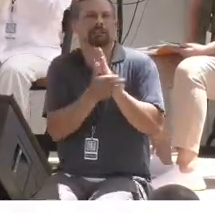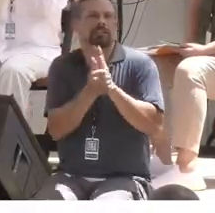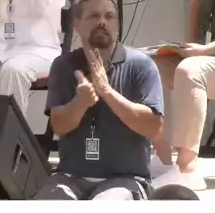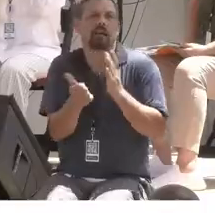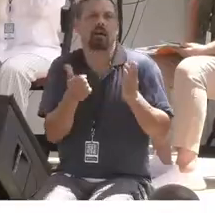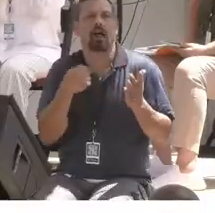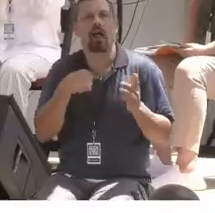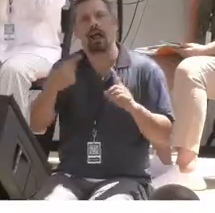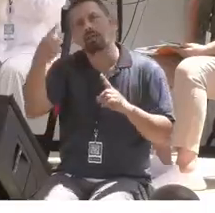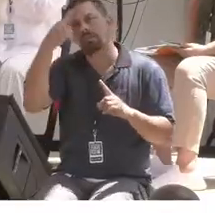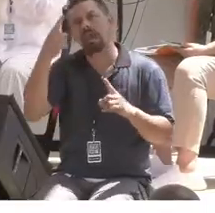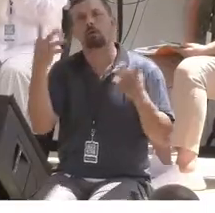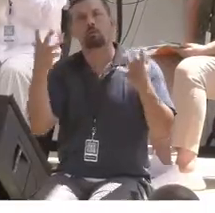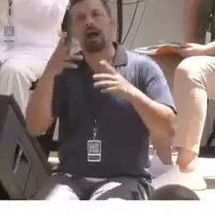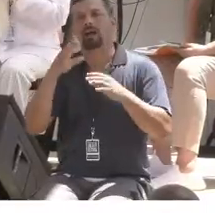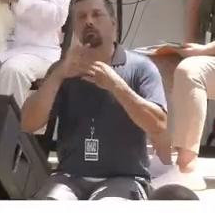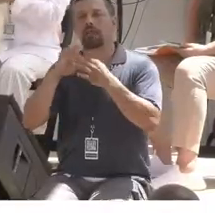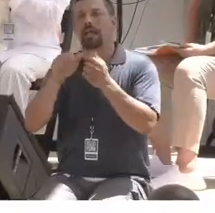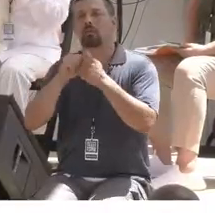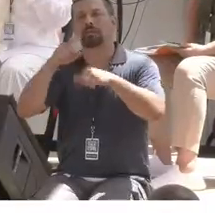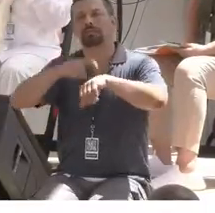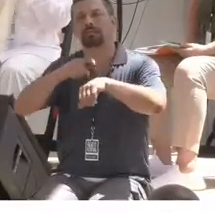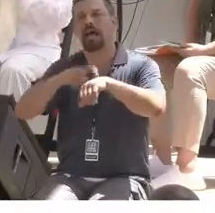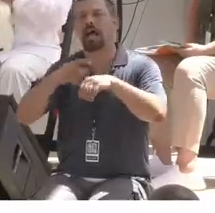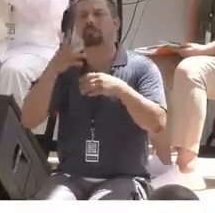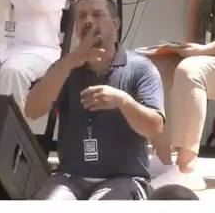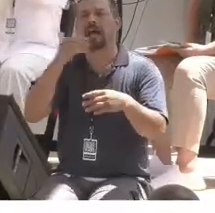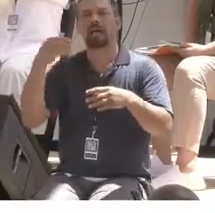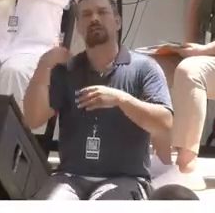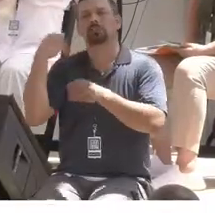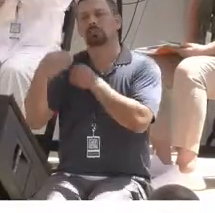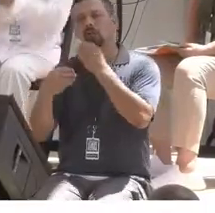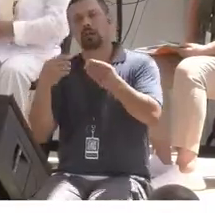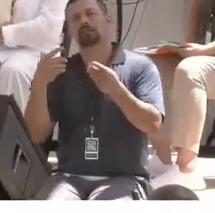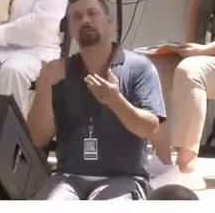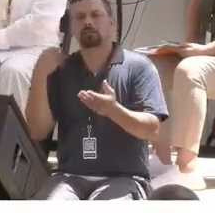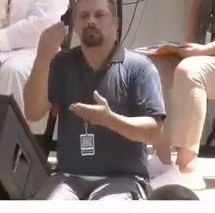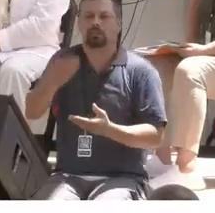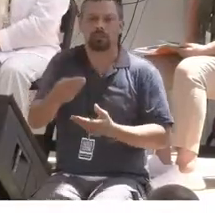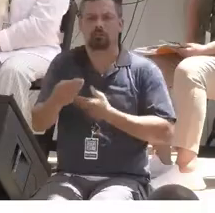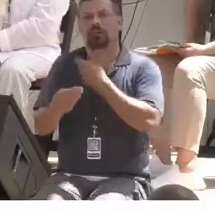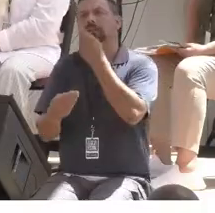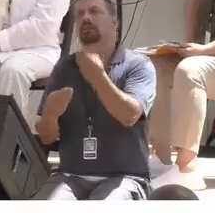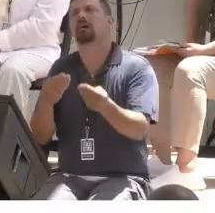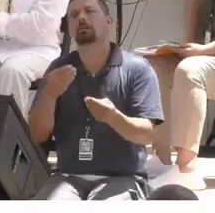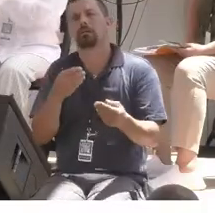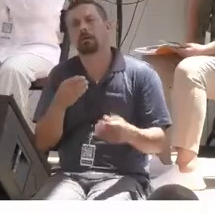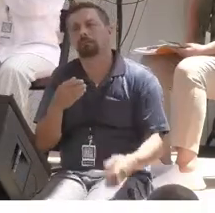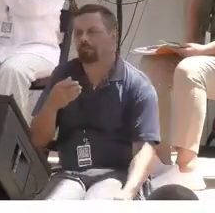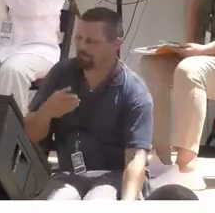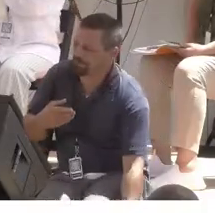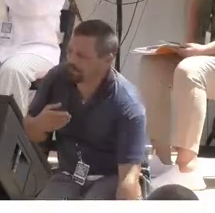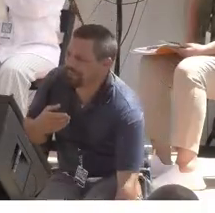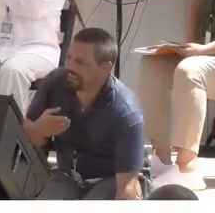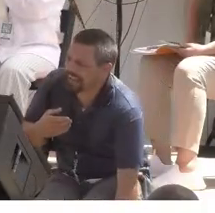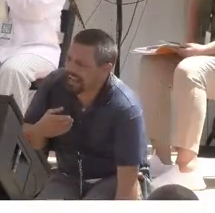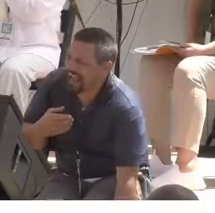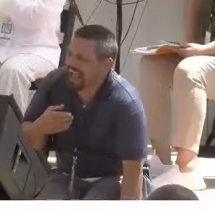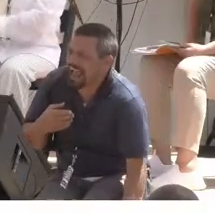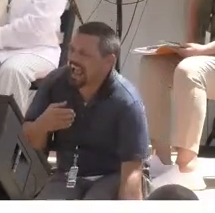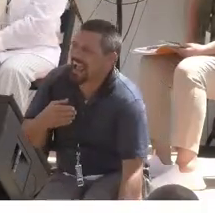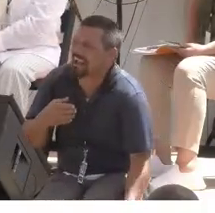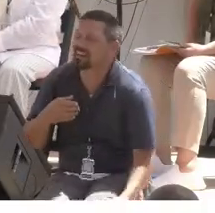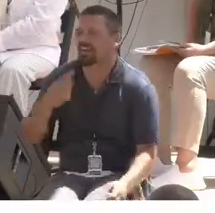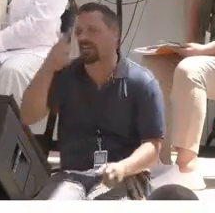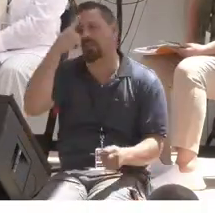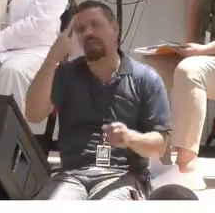goes back to in time and what was taught down and generations, what's passed on to them. But all in all, I think it's a collective process. In carpet